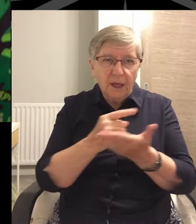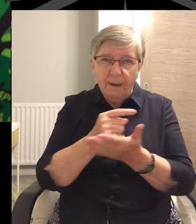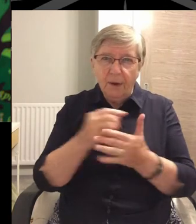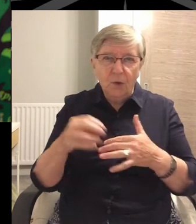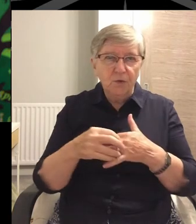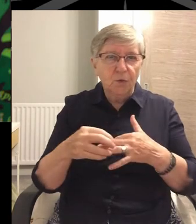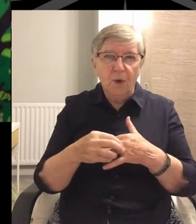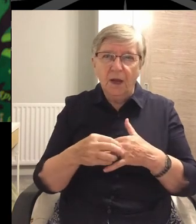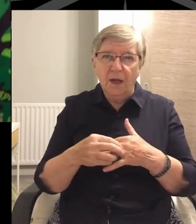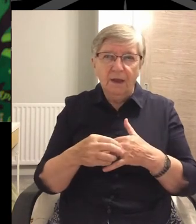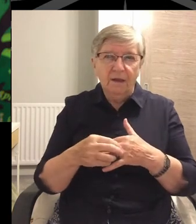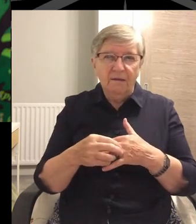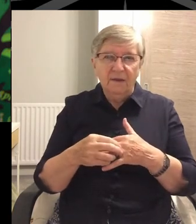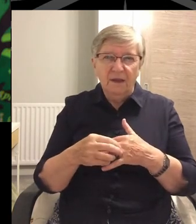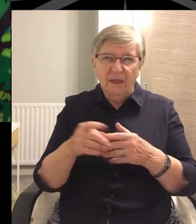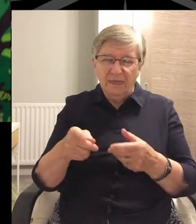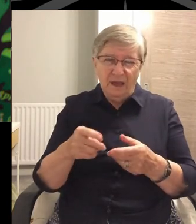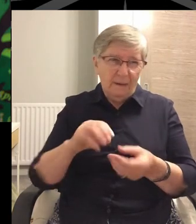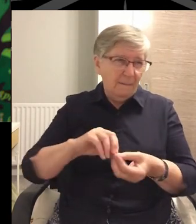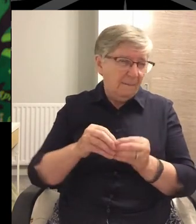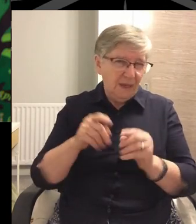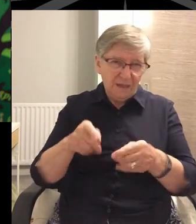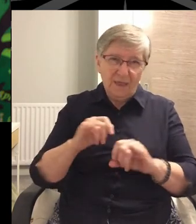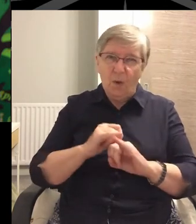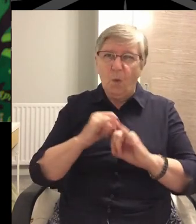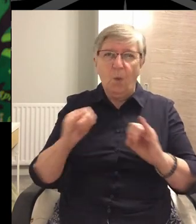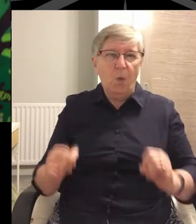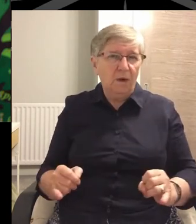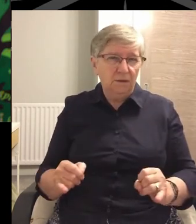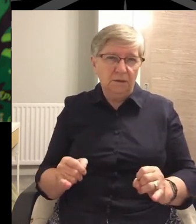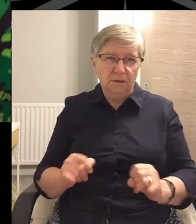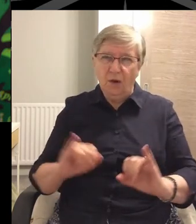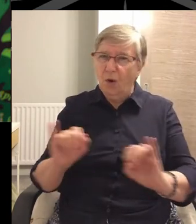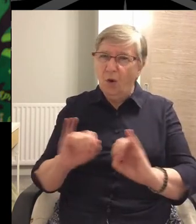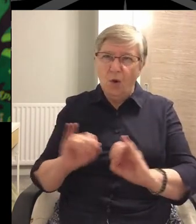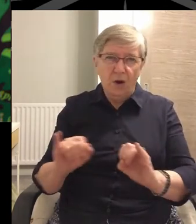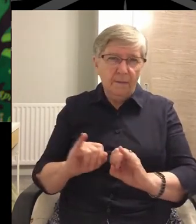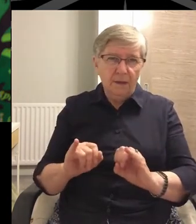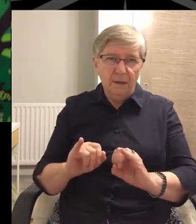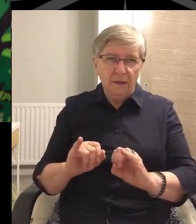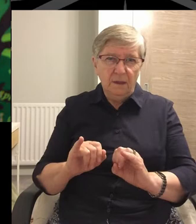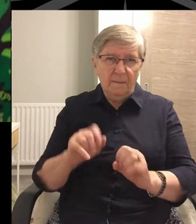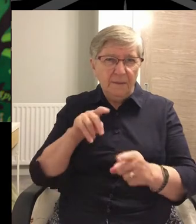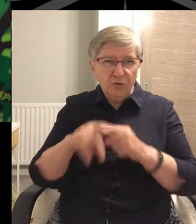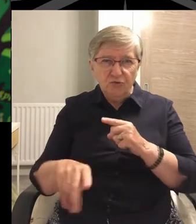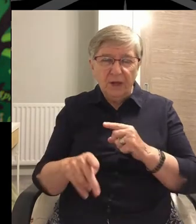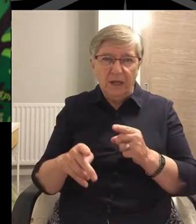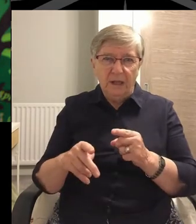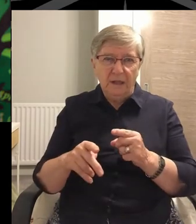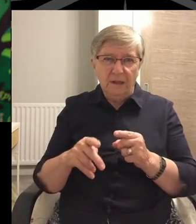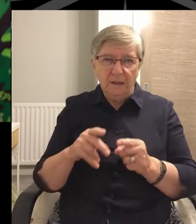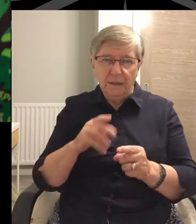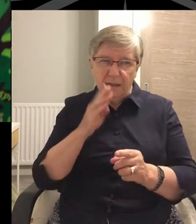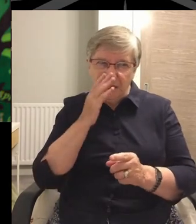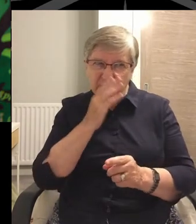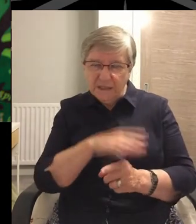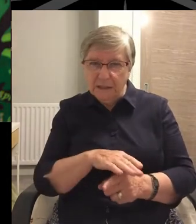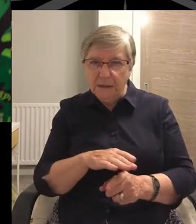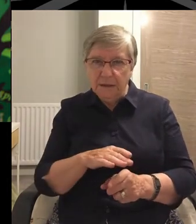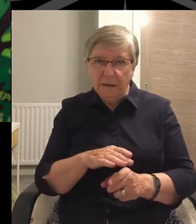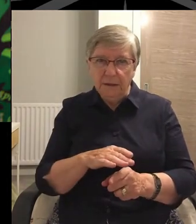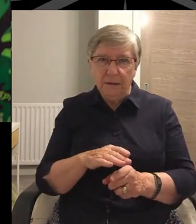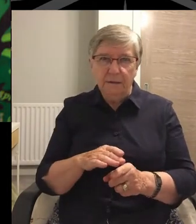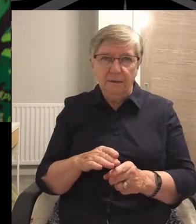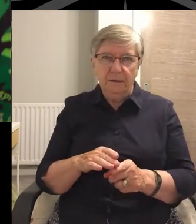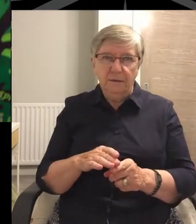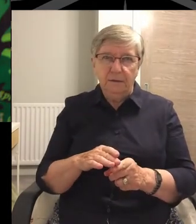and everything else that makes that just so much more horrible? The betrayal, the deceit, the undermining scream out